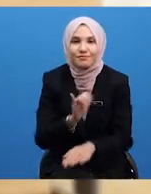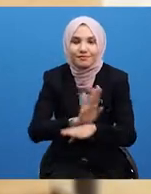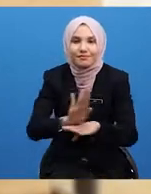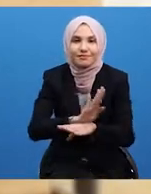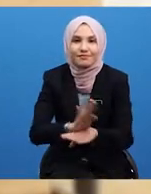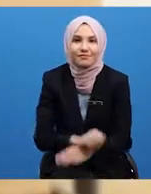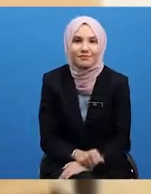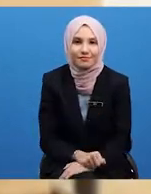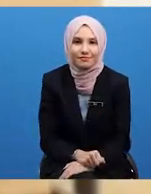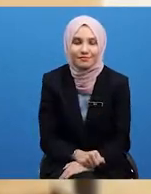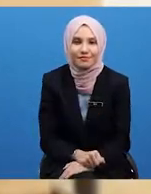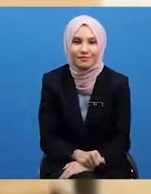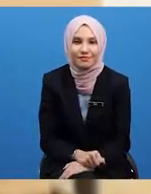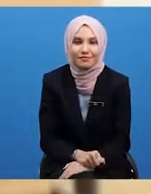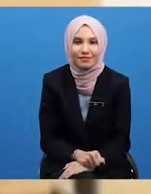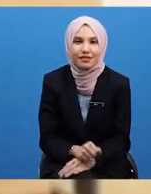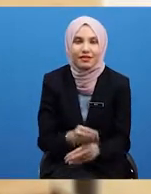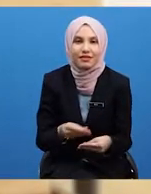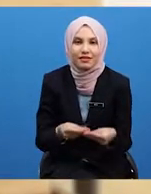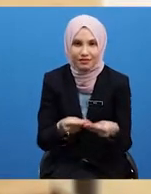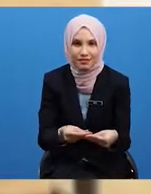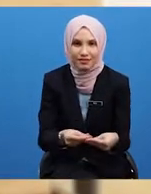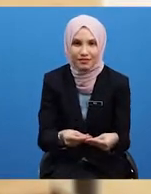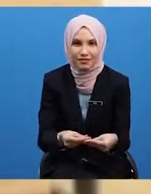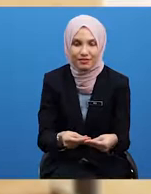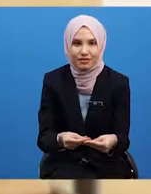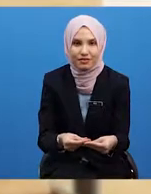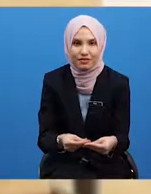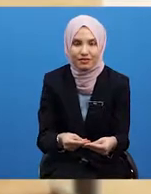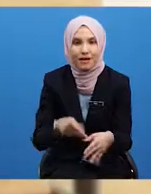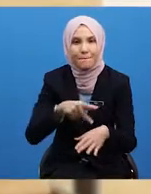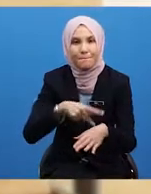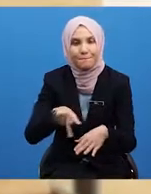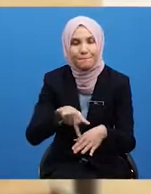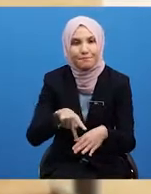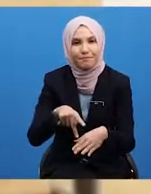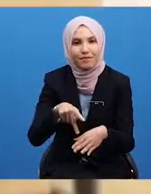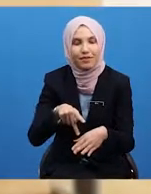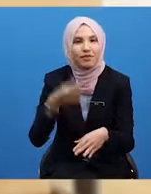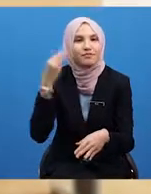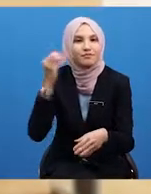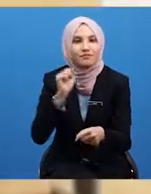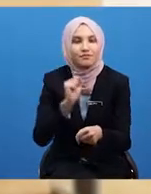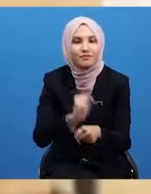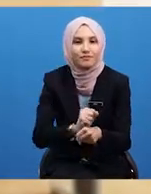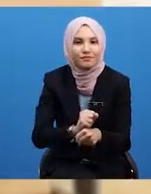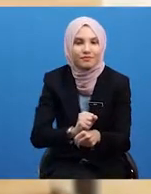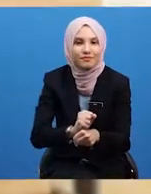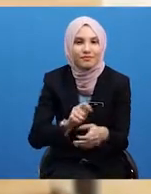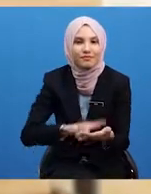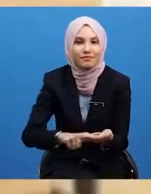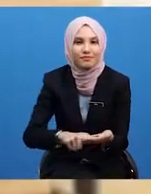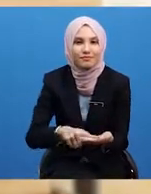given a piece of homework on Dear Mr. Kilmer last week. The deadline is in